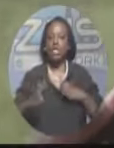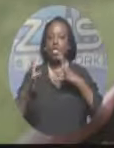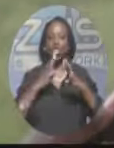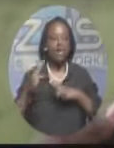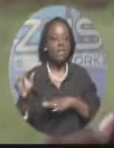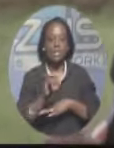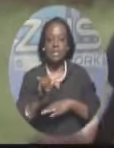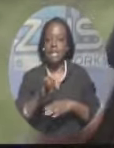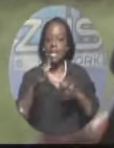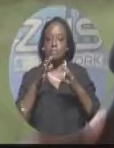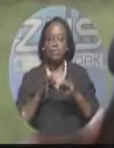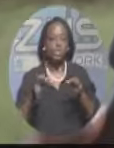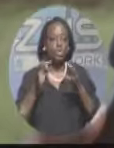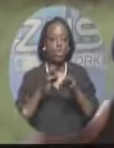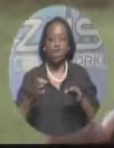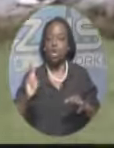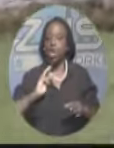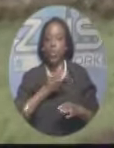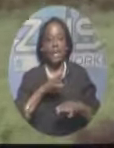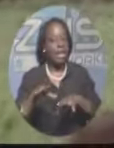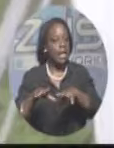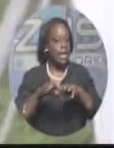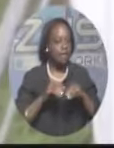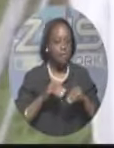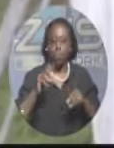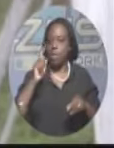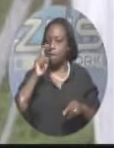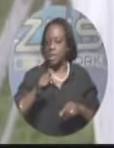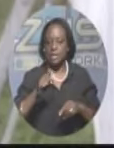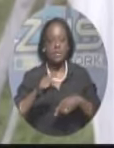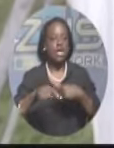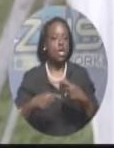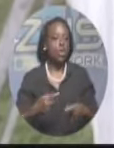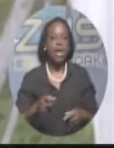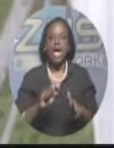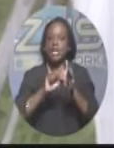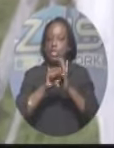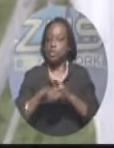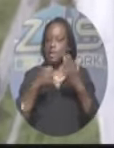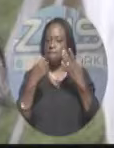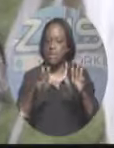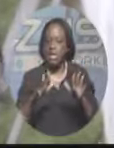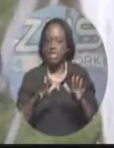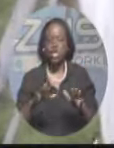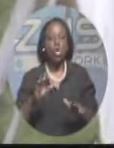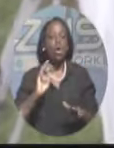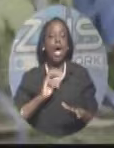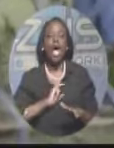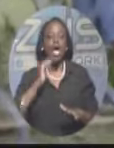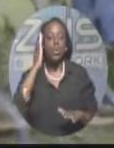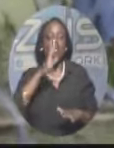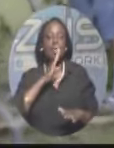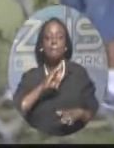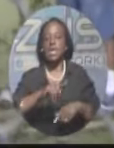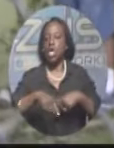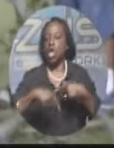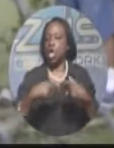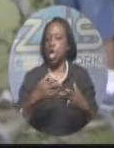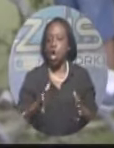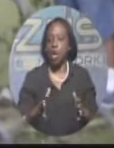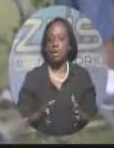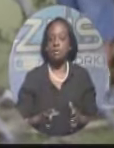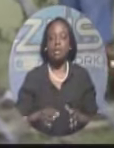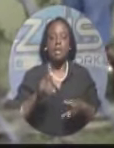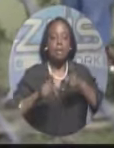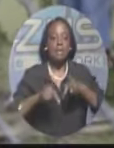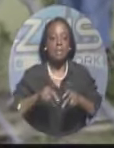just have about a few more things to pack and we're going to be leaving because we got to go. As soon as I finish my preparation, I'll be gone. Residents in the